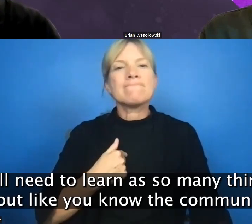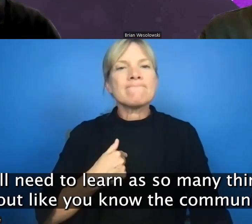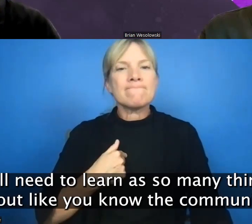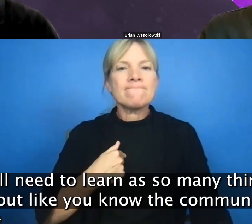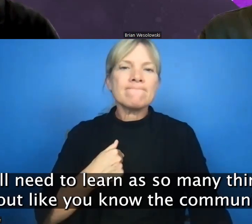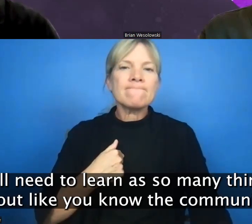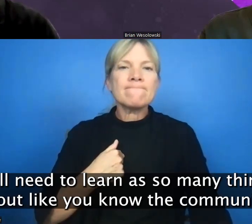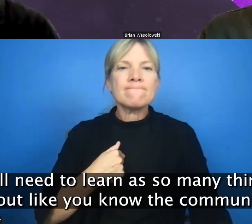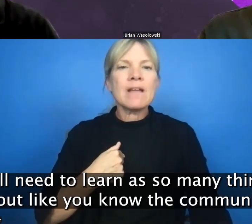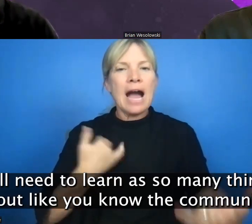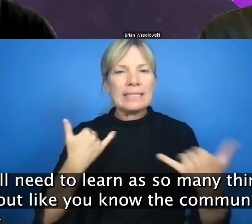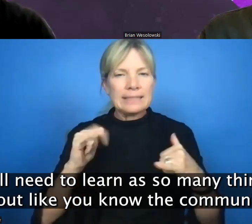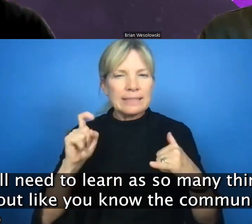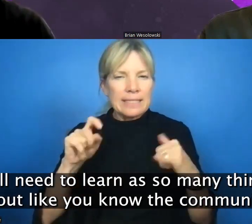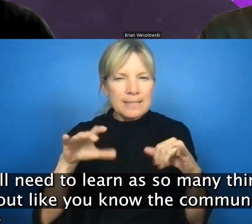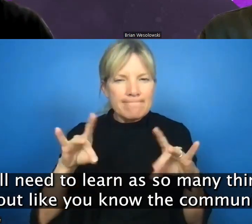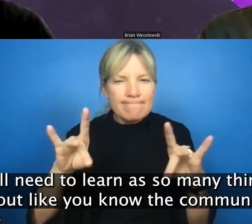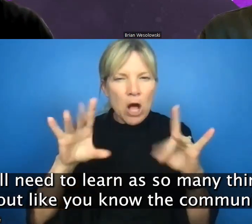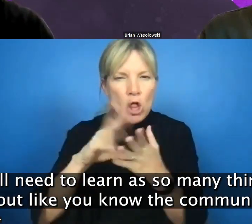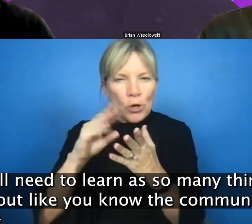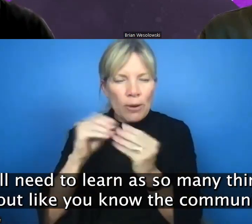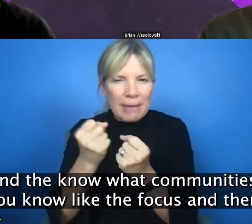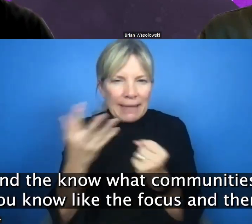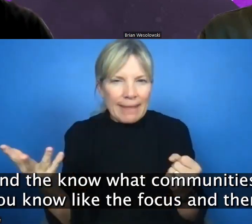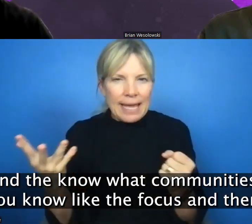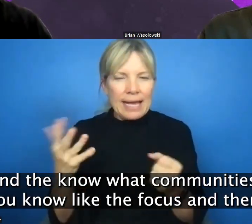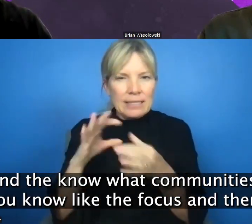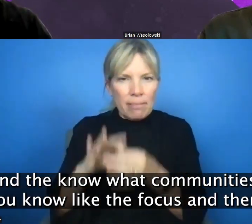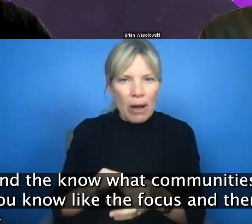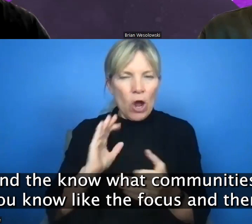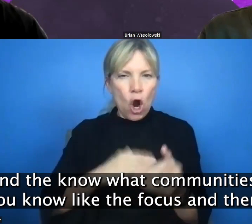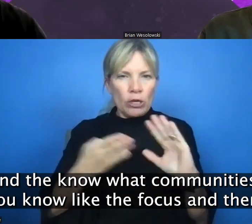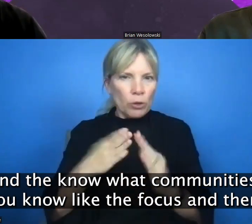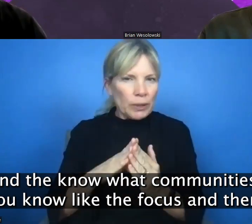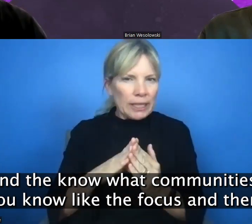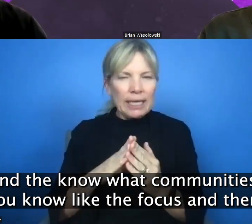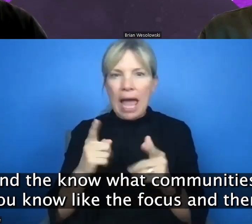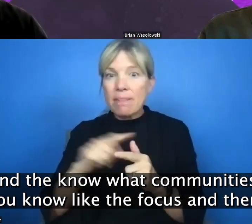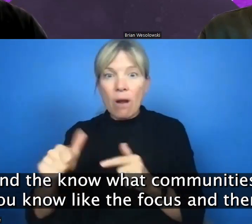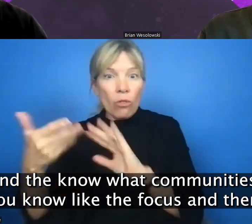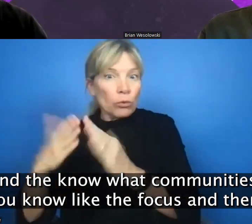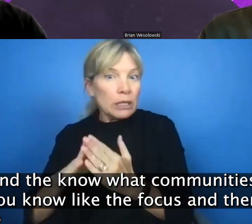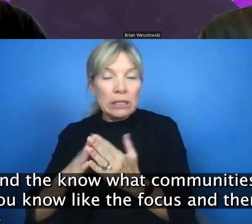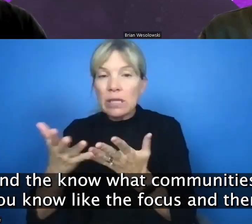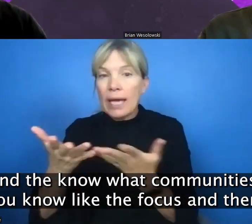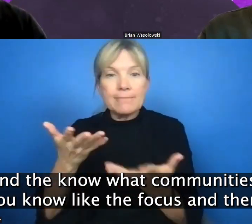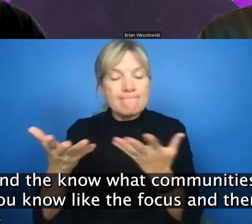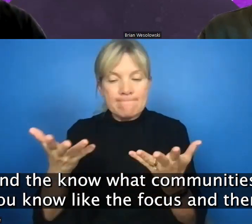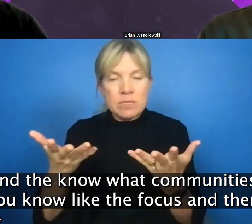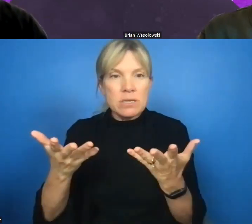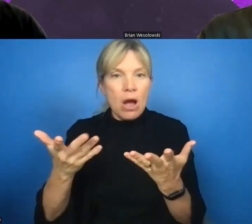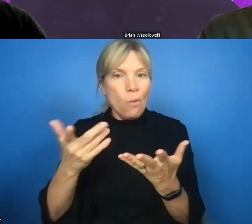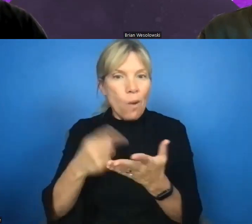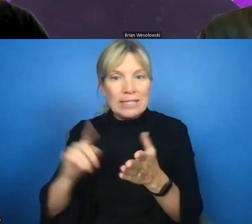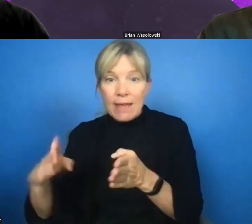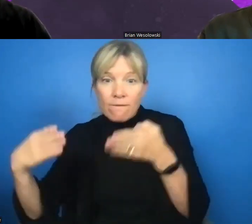I still need to learn so many things about like, the community, and then what's communities, like the focus, and